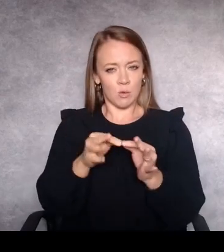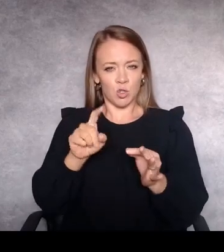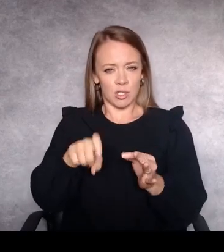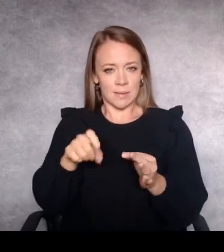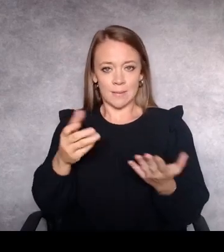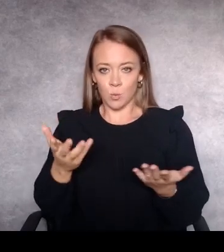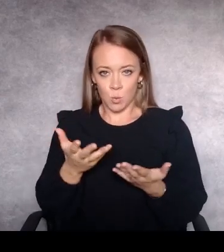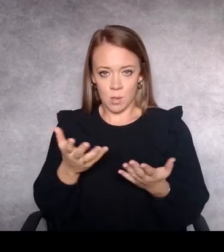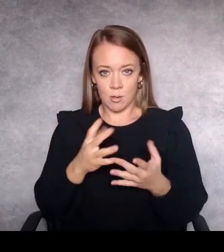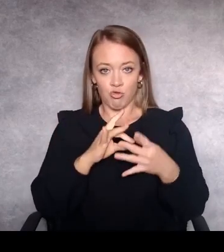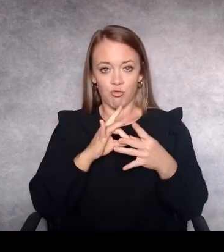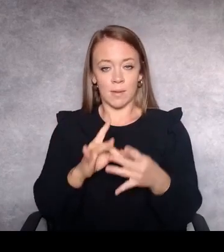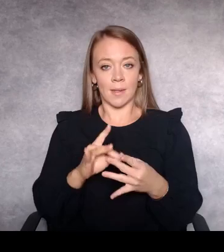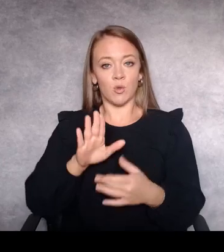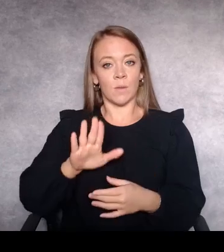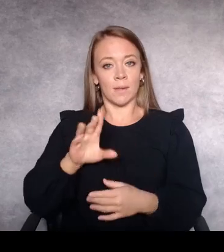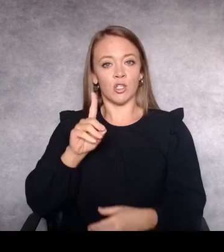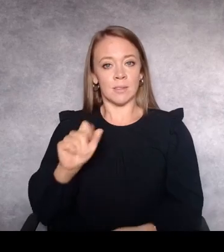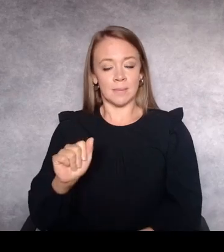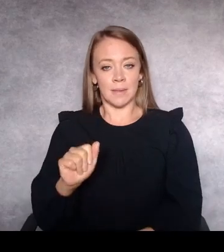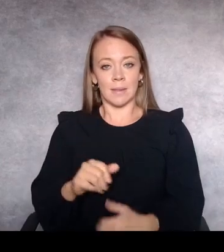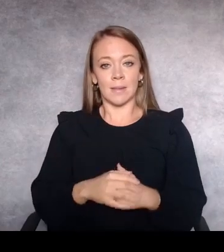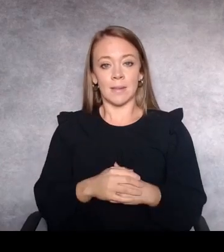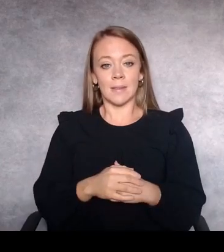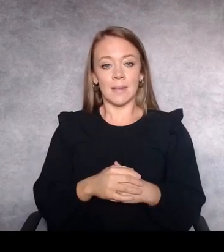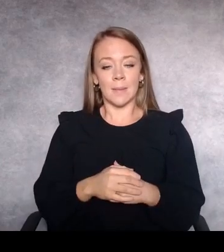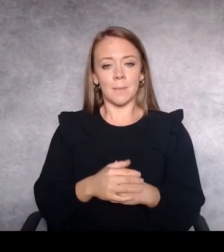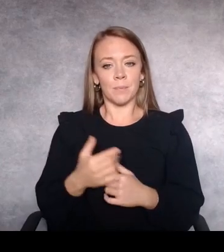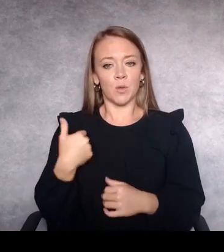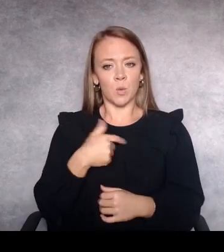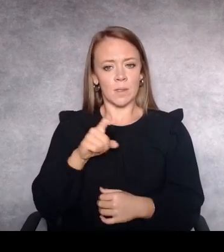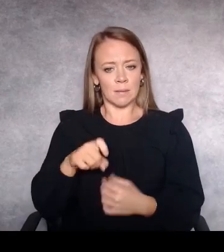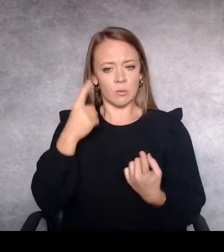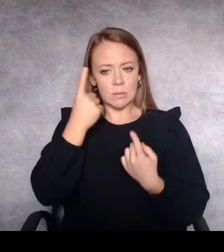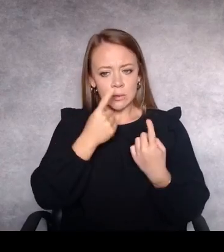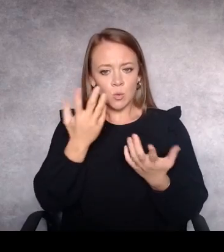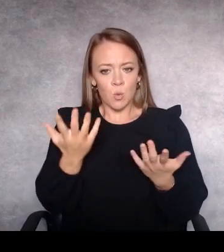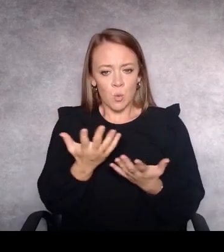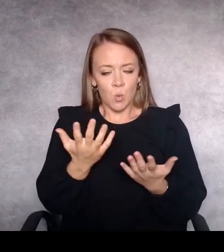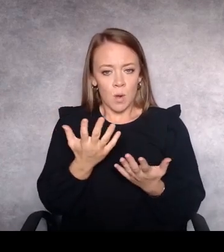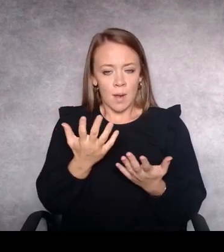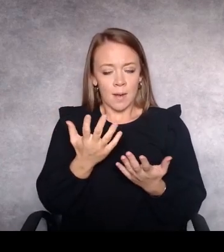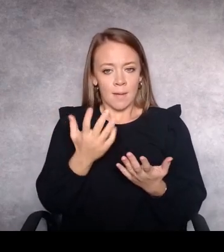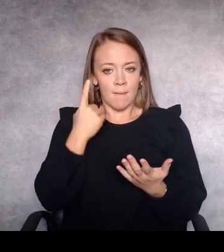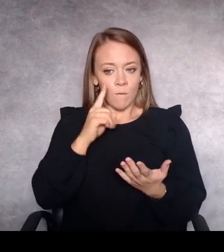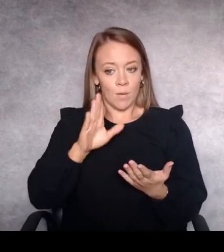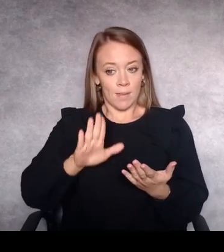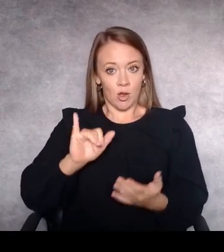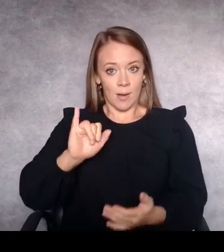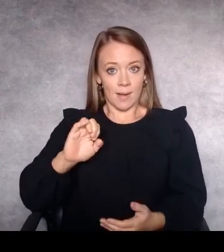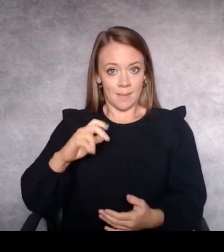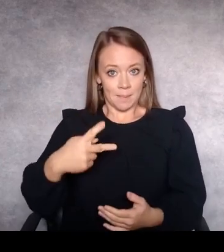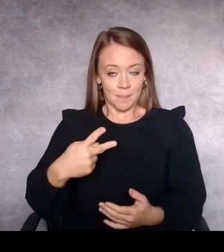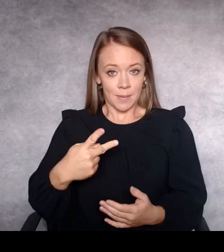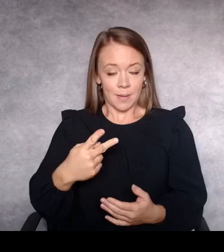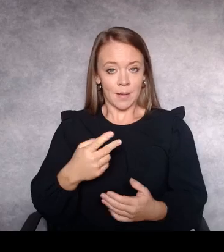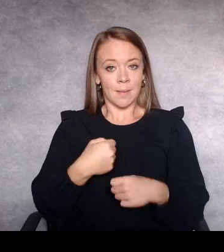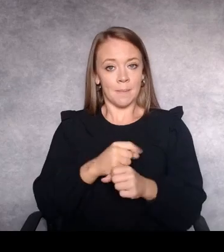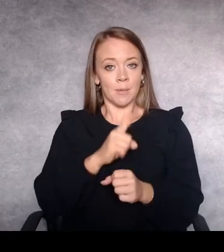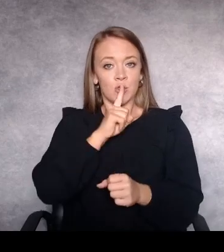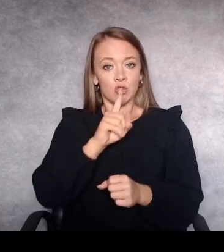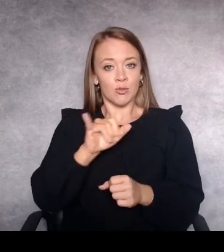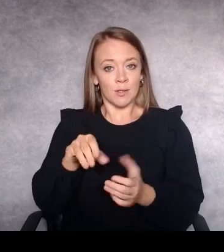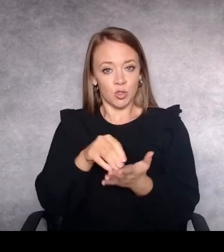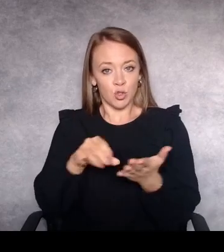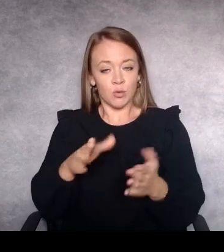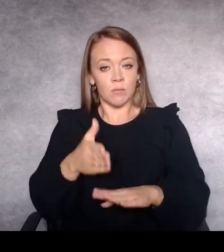communication needs relating to their disability that need to be considered in order for the IEP to be implemented and for the